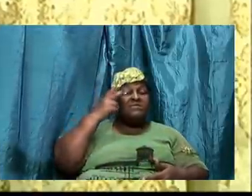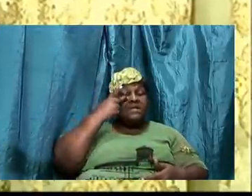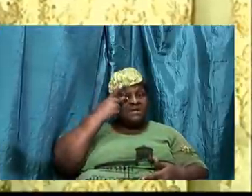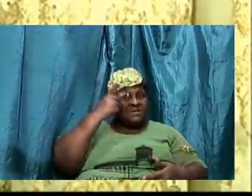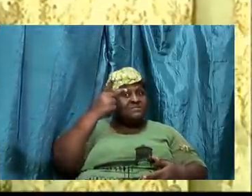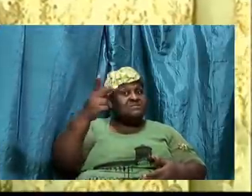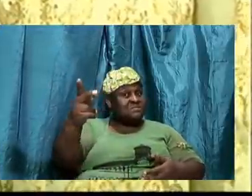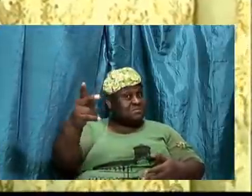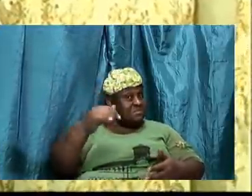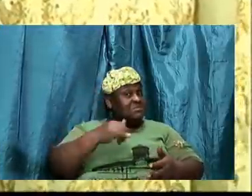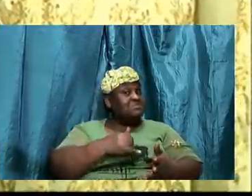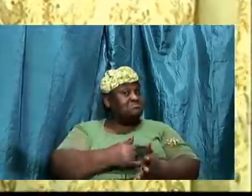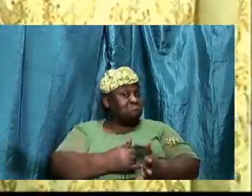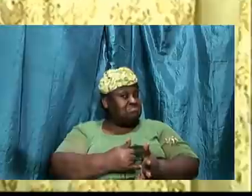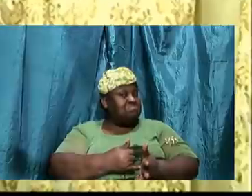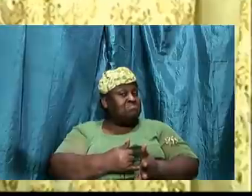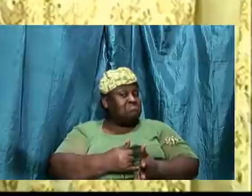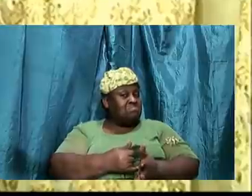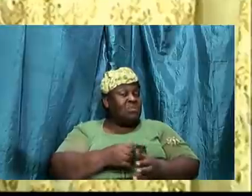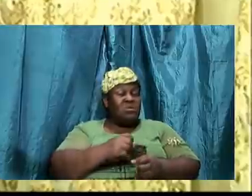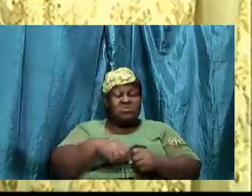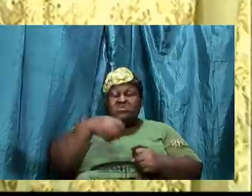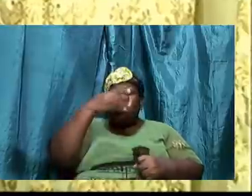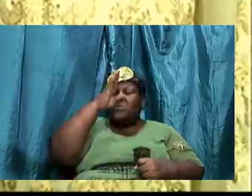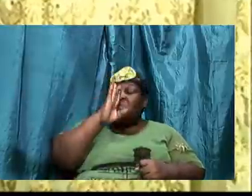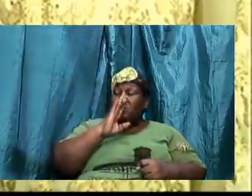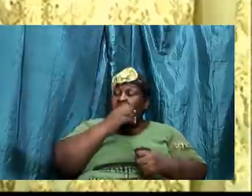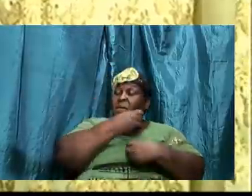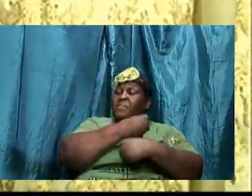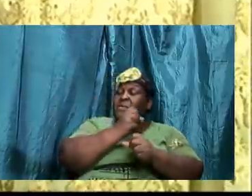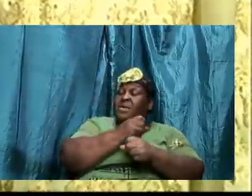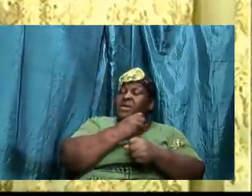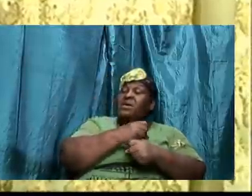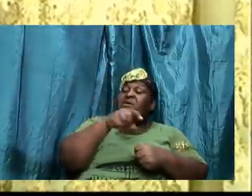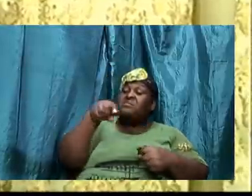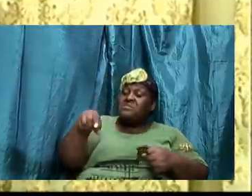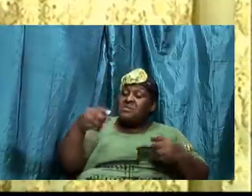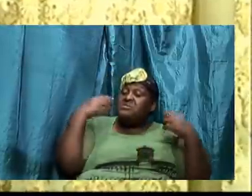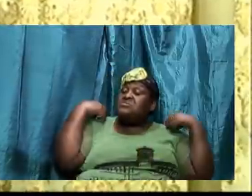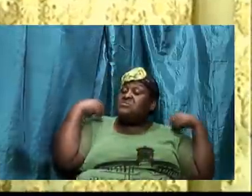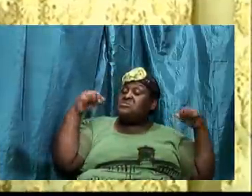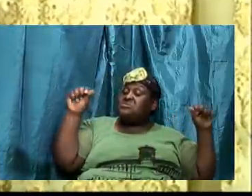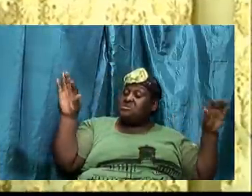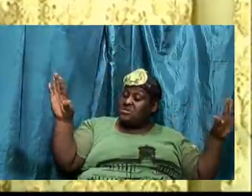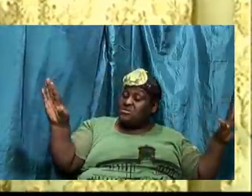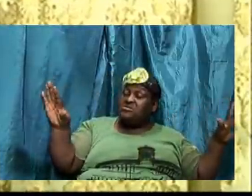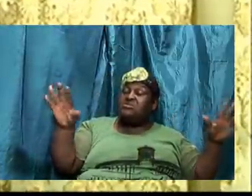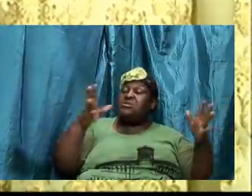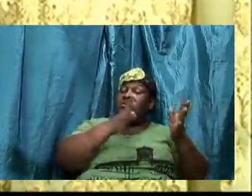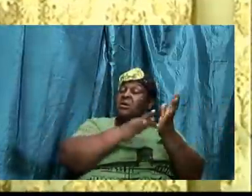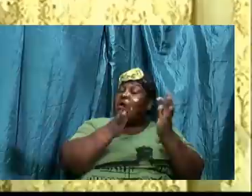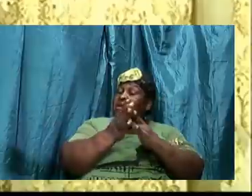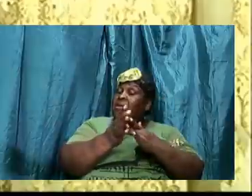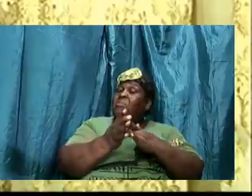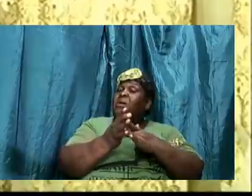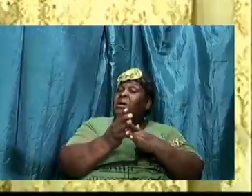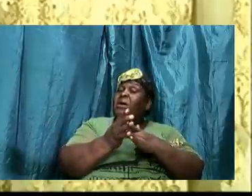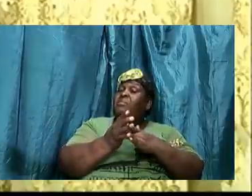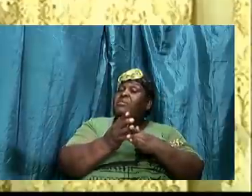So God, he created these angels, and the Bible made mention of